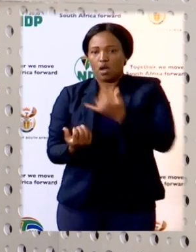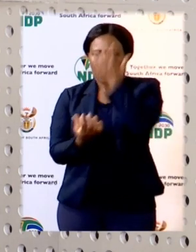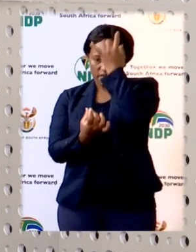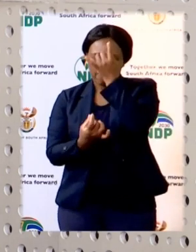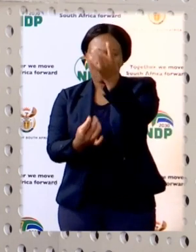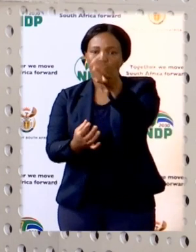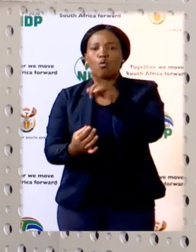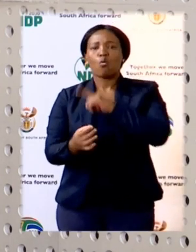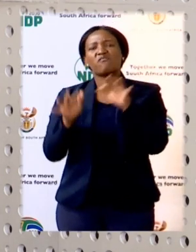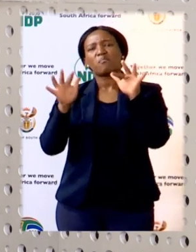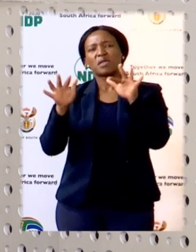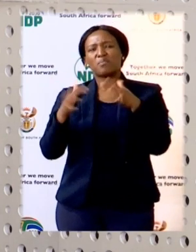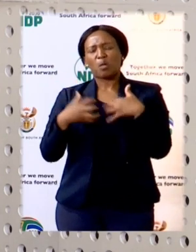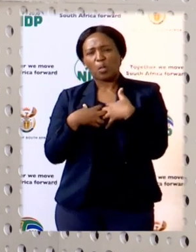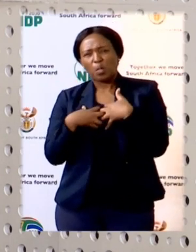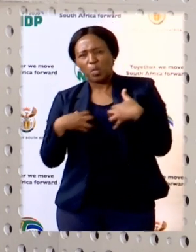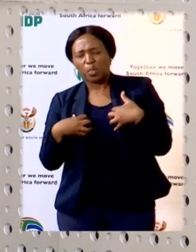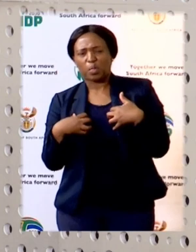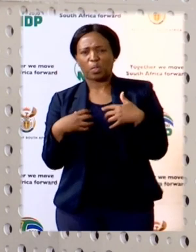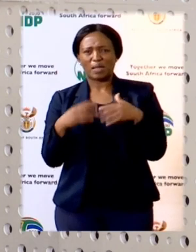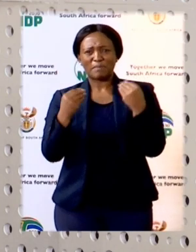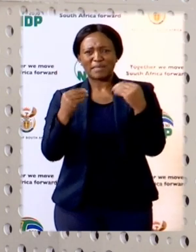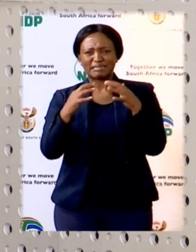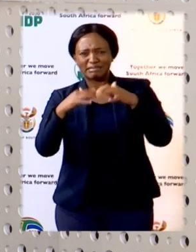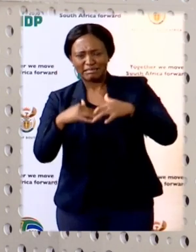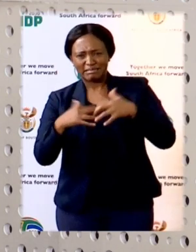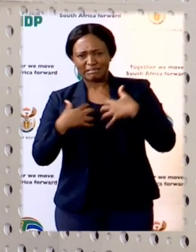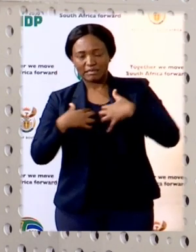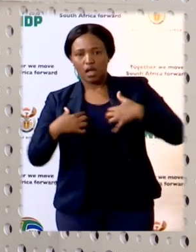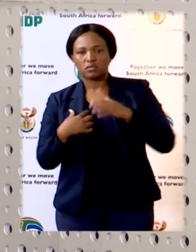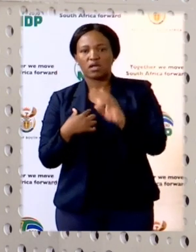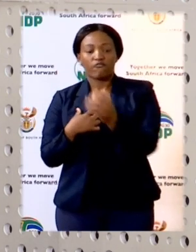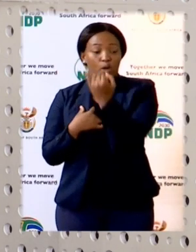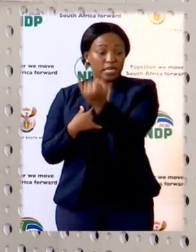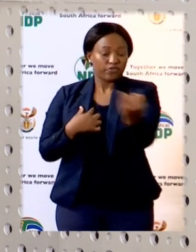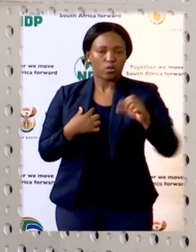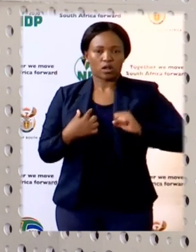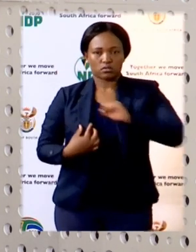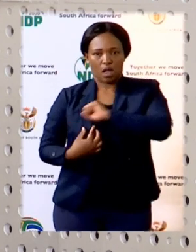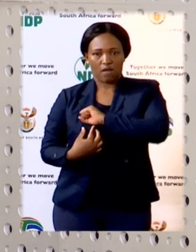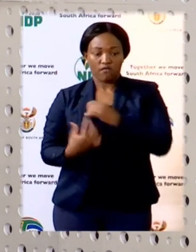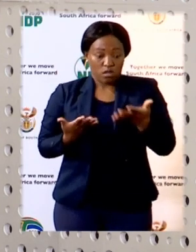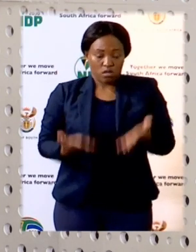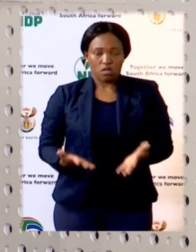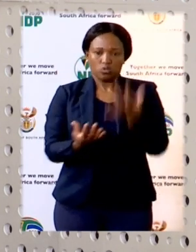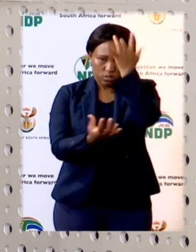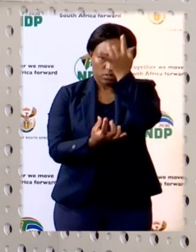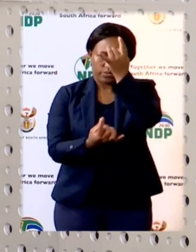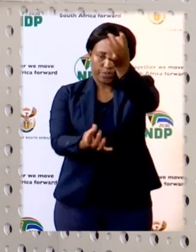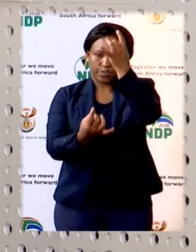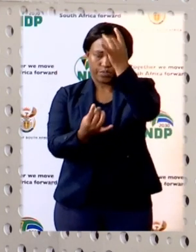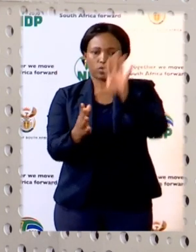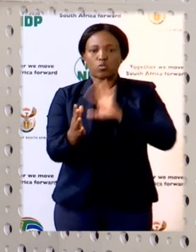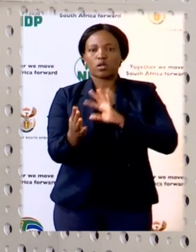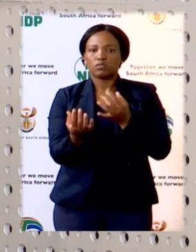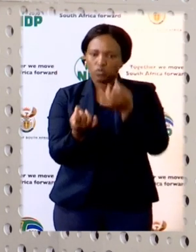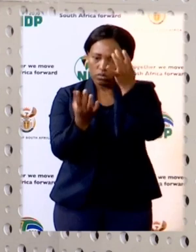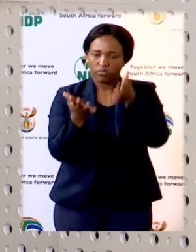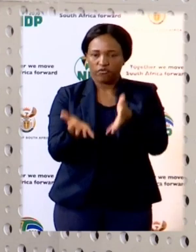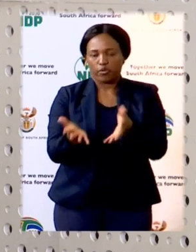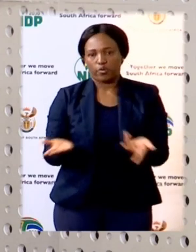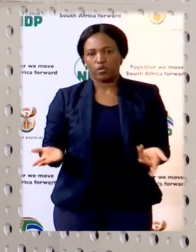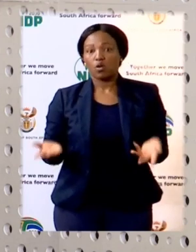for those in distress in terms of businesses and individual as workers. So we are there, and that's the update we are